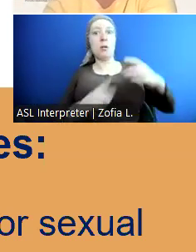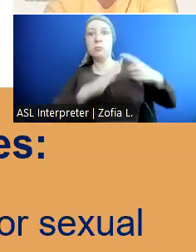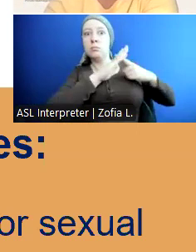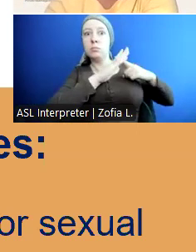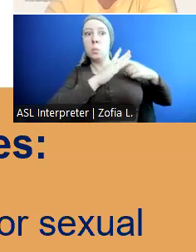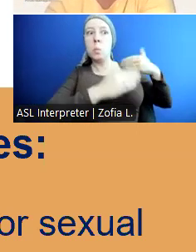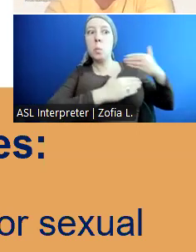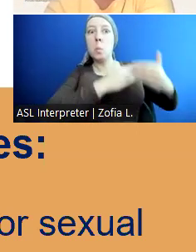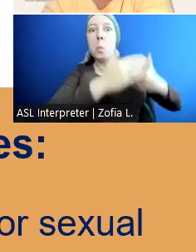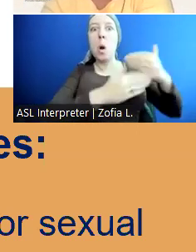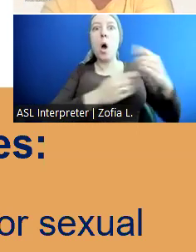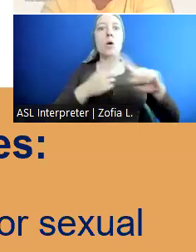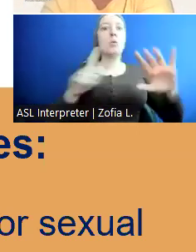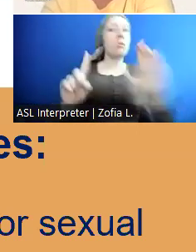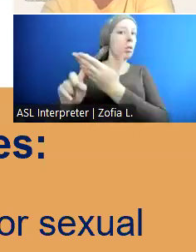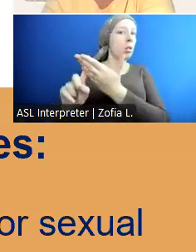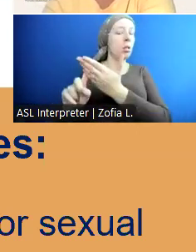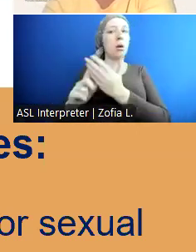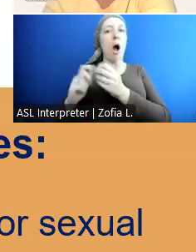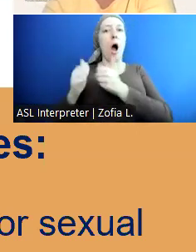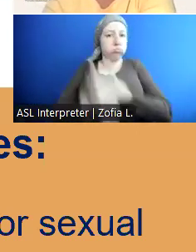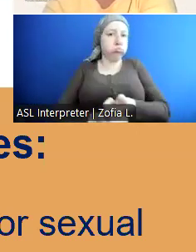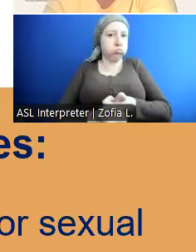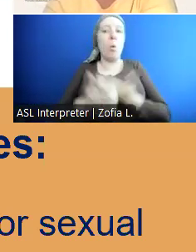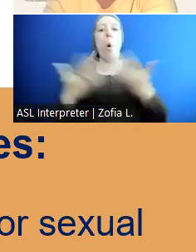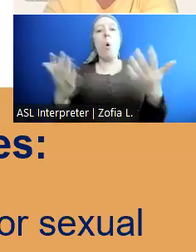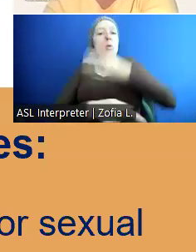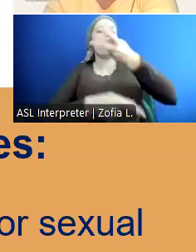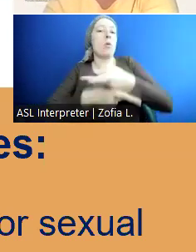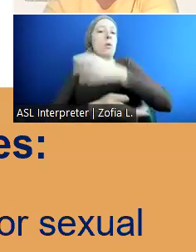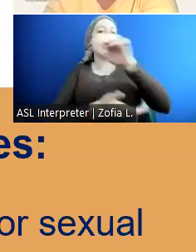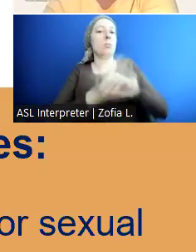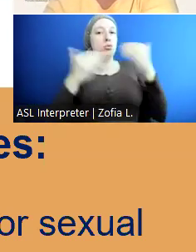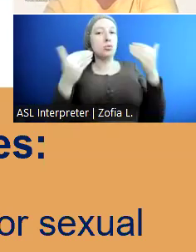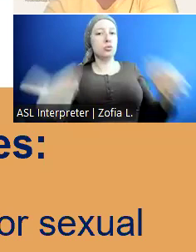to comply or to remain in the marriage.